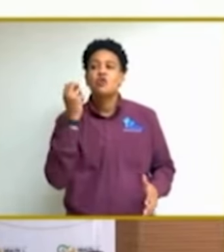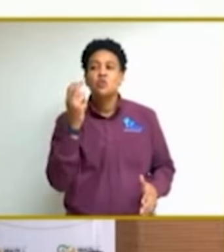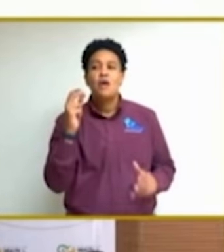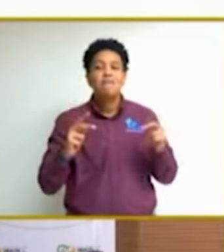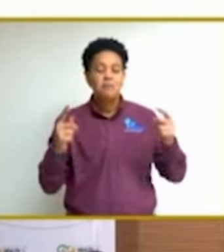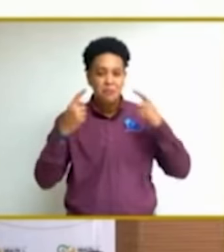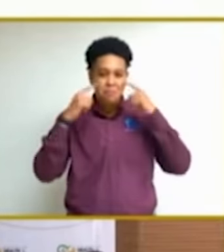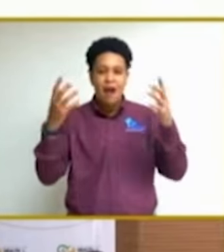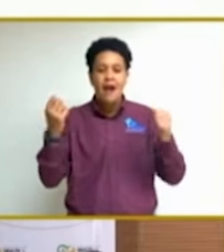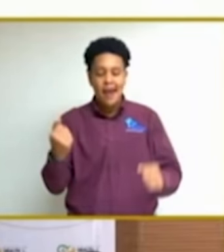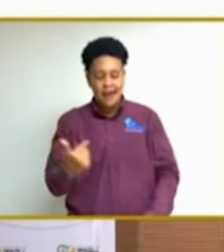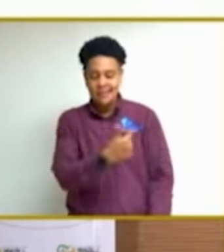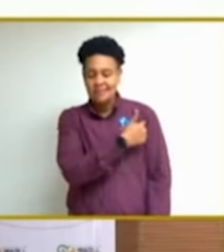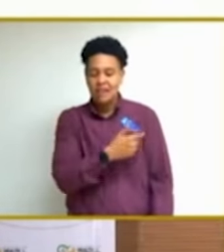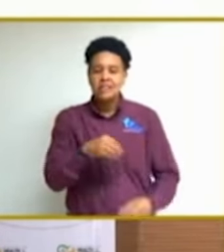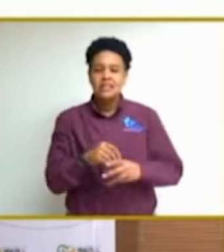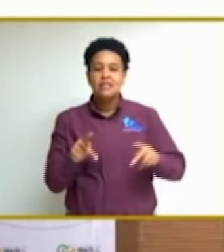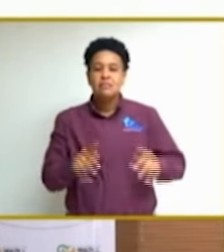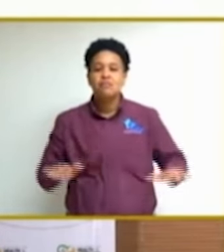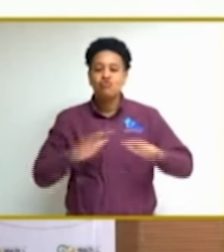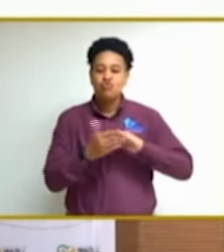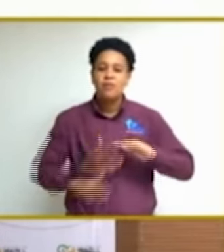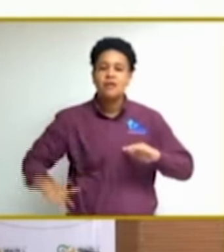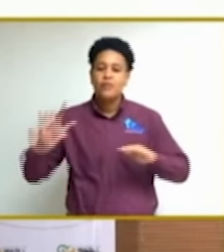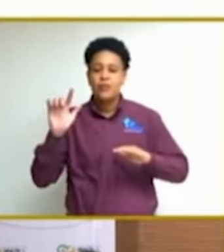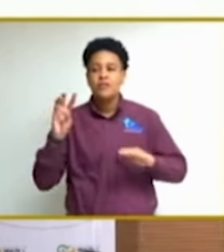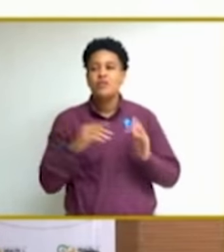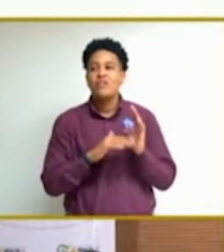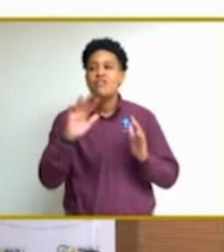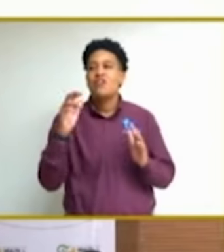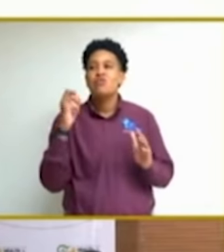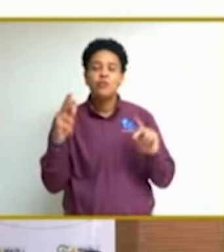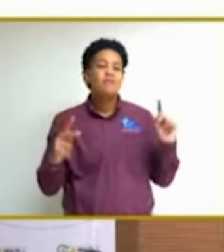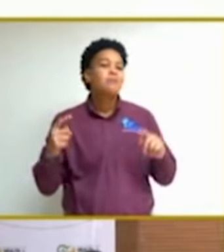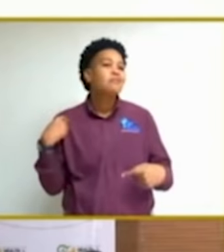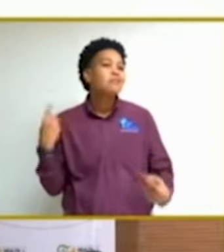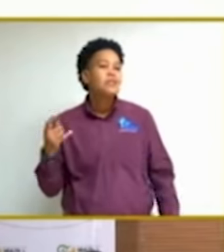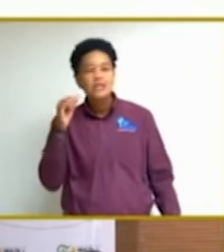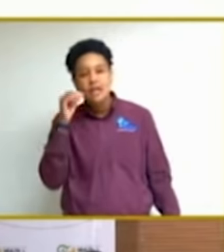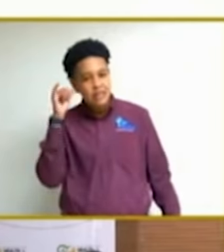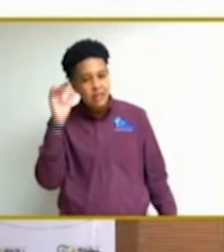26,512 persons have been vaccinated in the population as at yesterday.